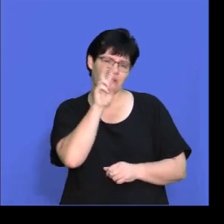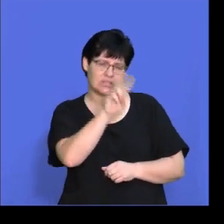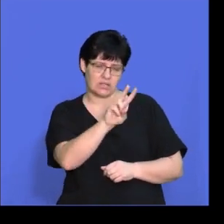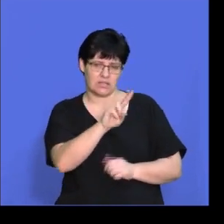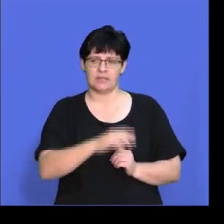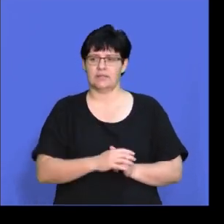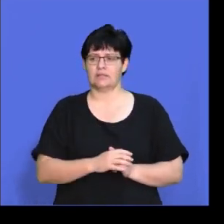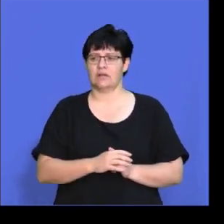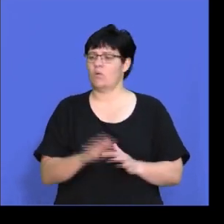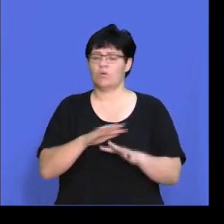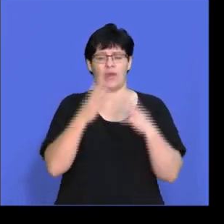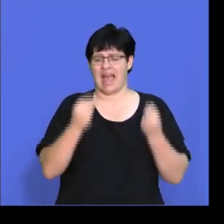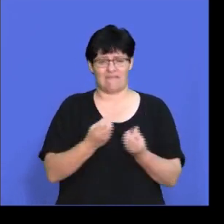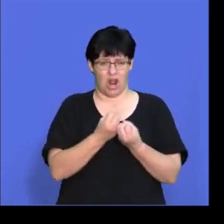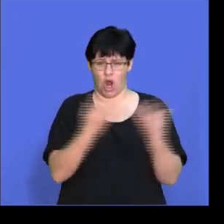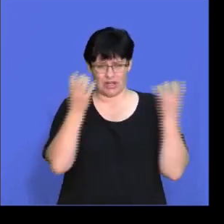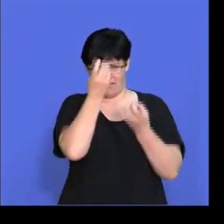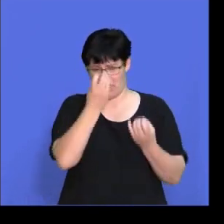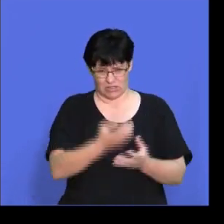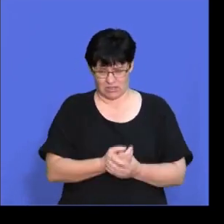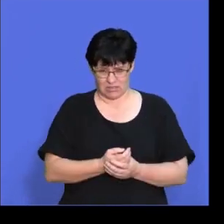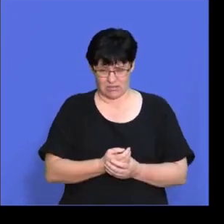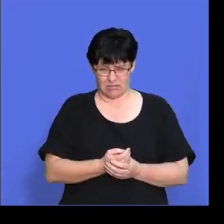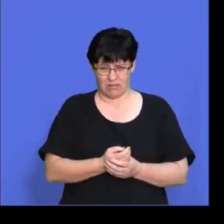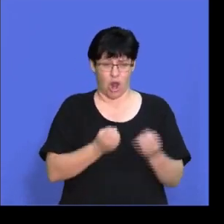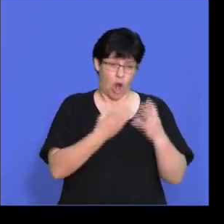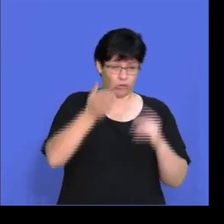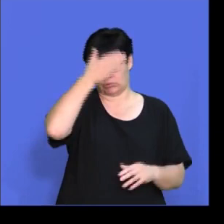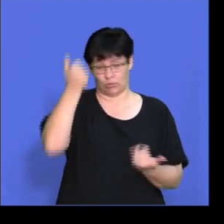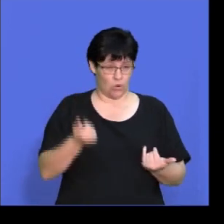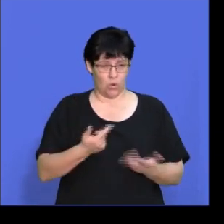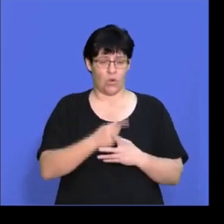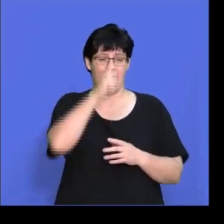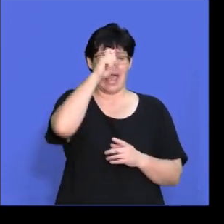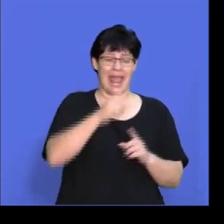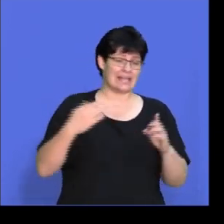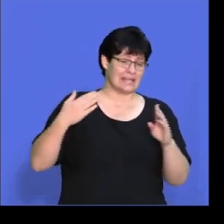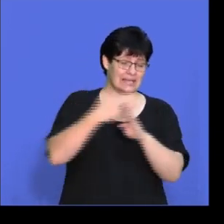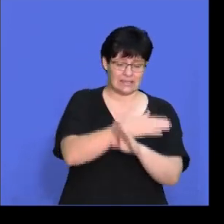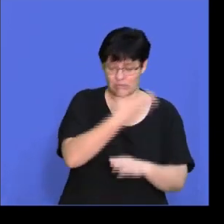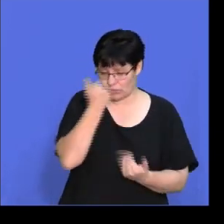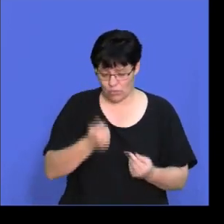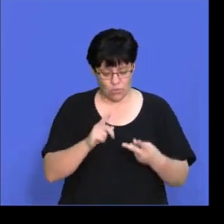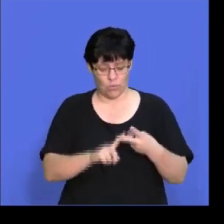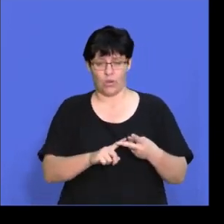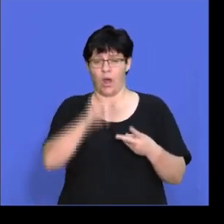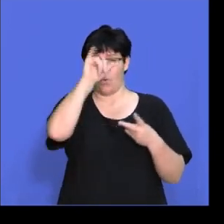parabola, we don't have very much information. We don't know a lot about it. We don't know the x-intercepts. We don't even know the y-intercept over there,